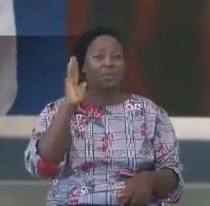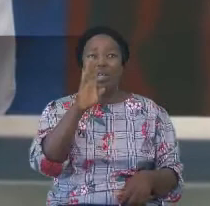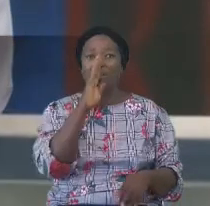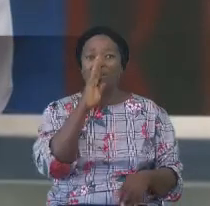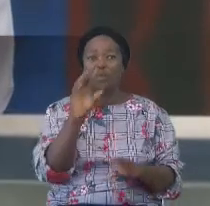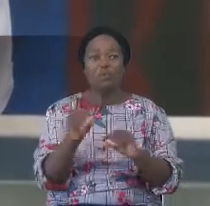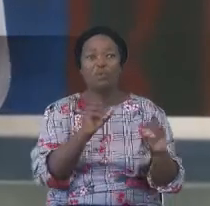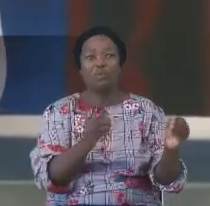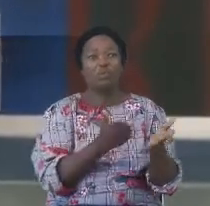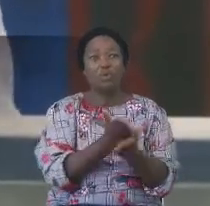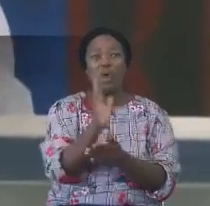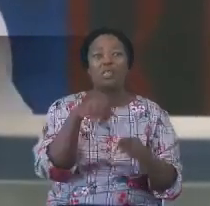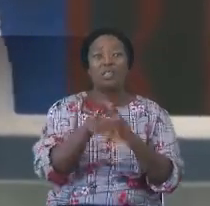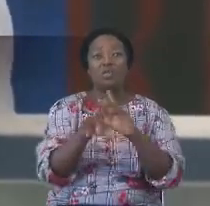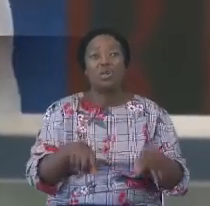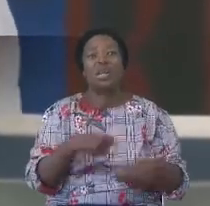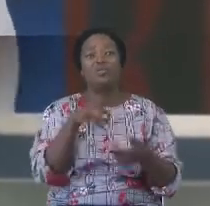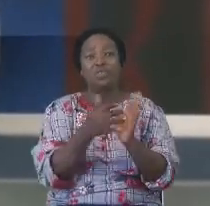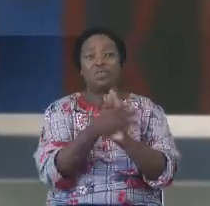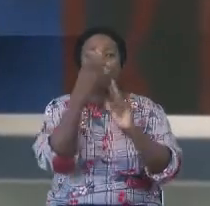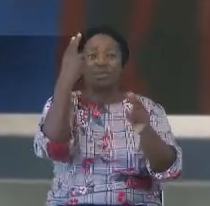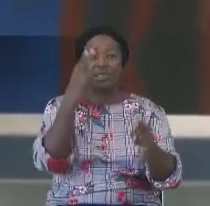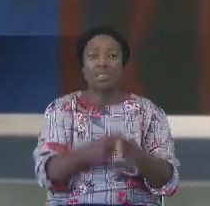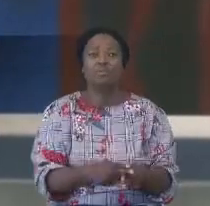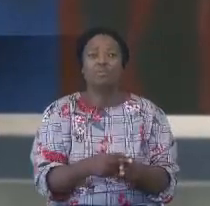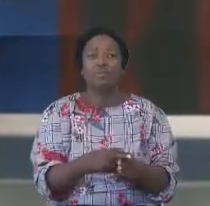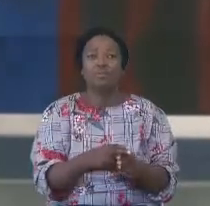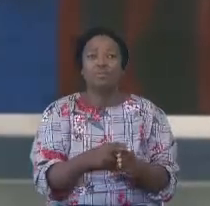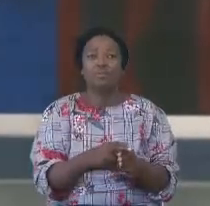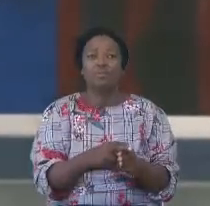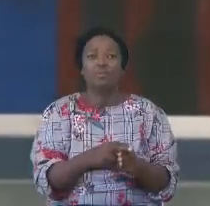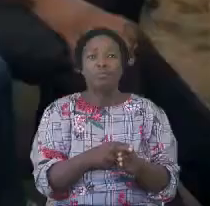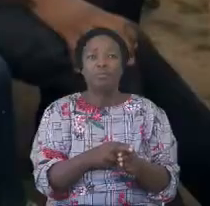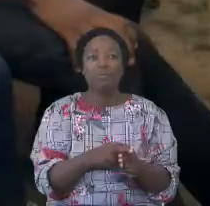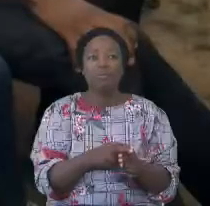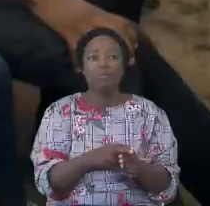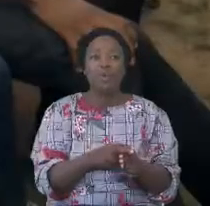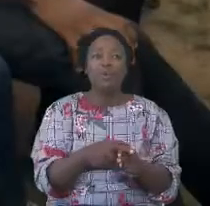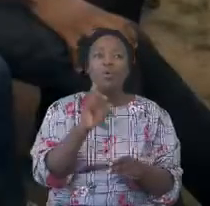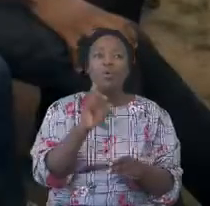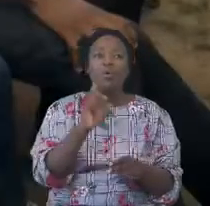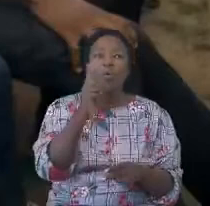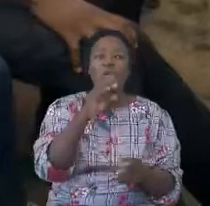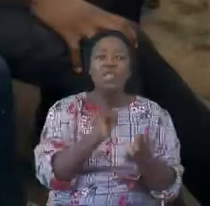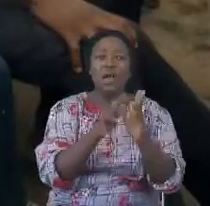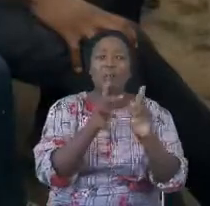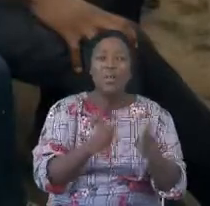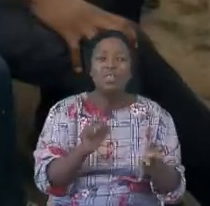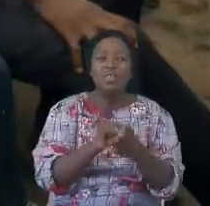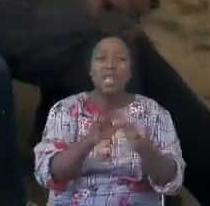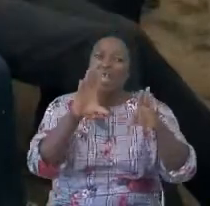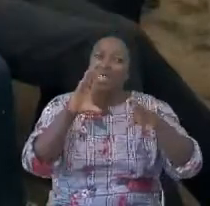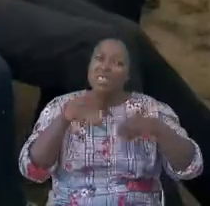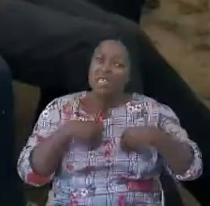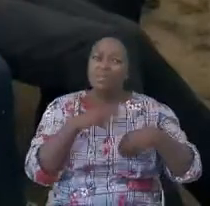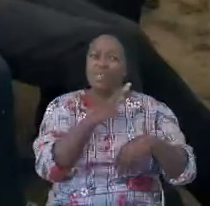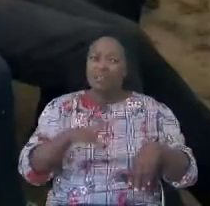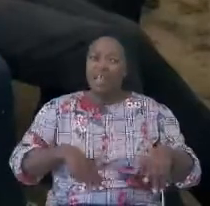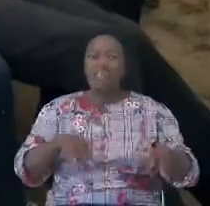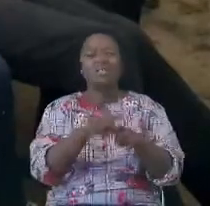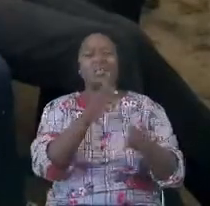as Lord, every other thing will be put right in your life in Jesus'